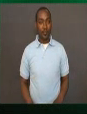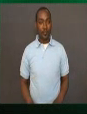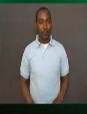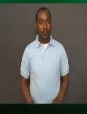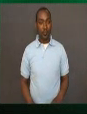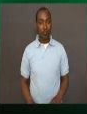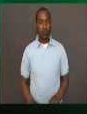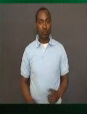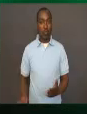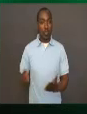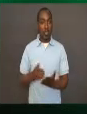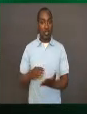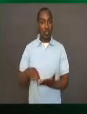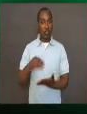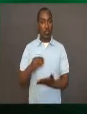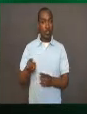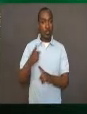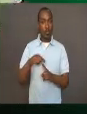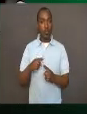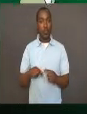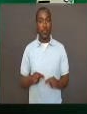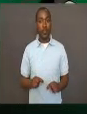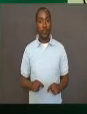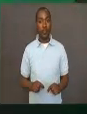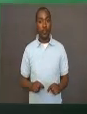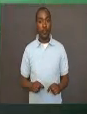Let's get back to our lesson.